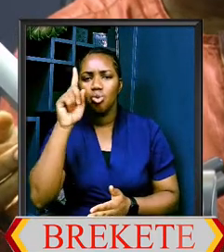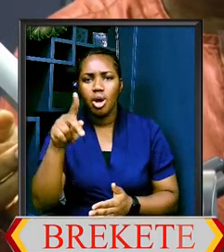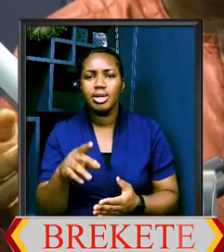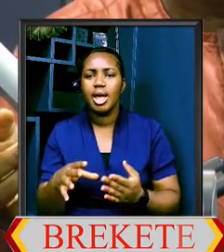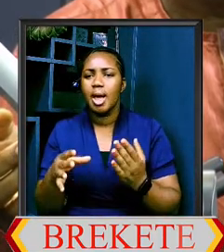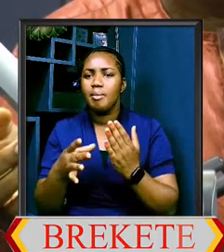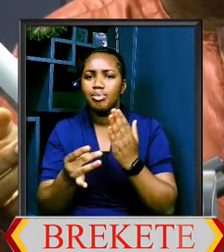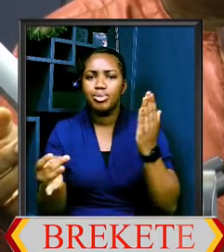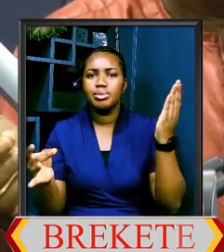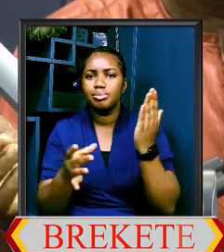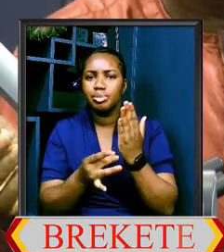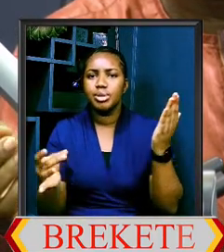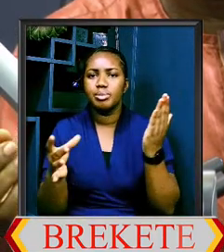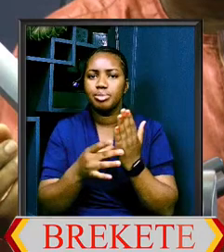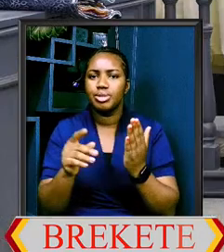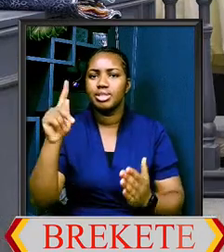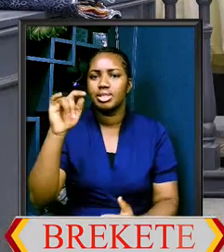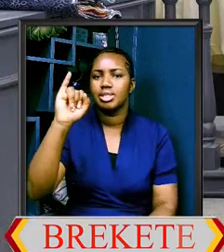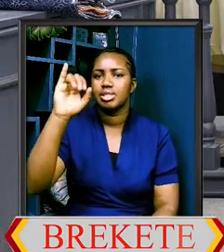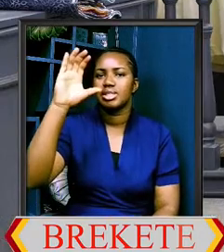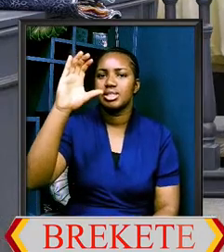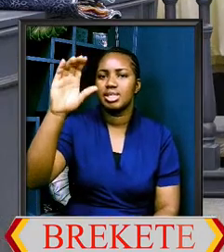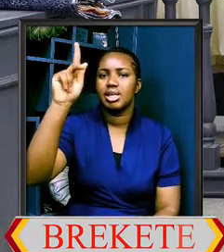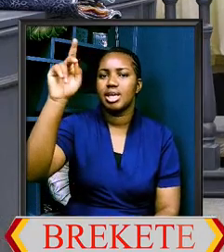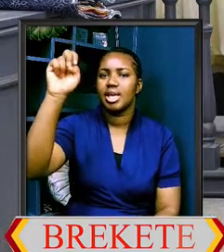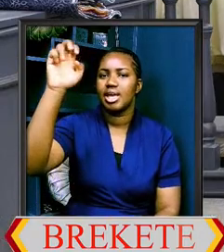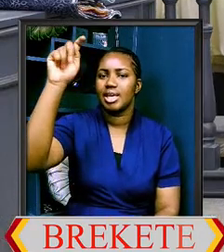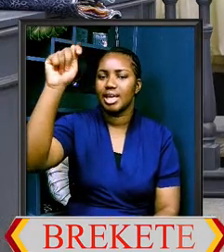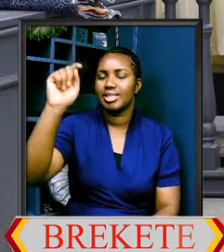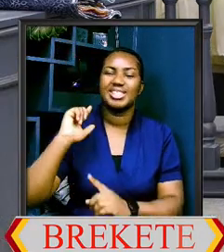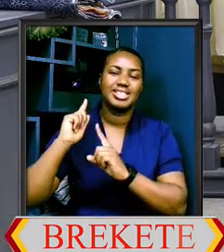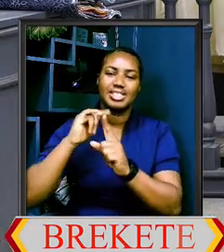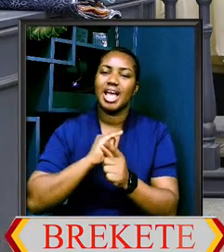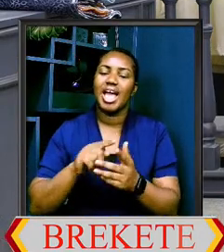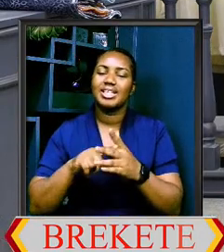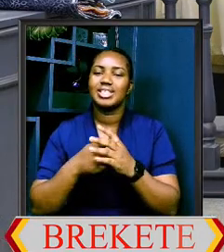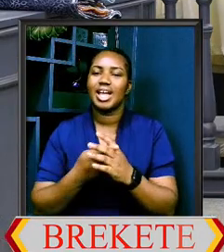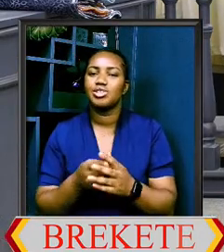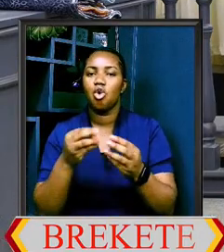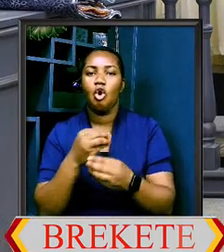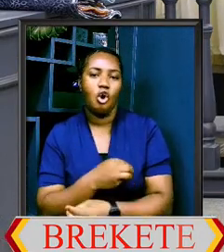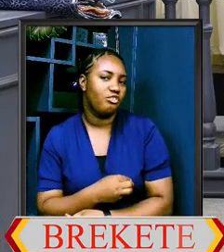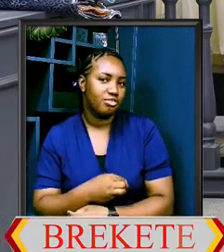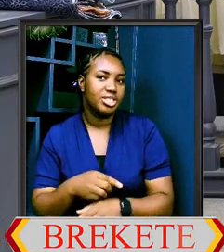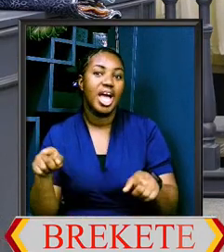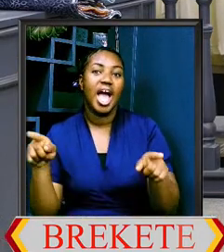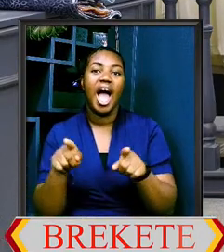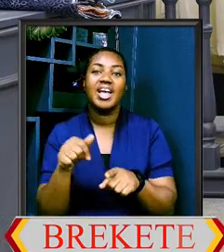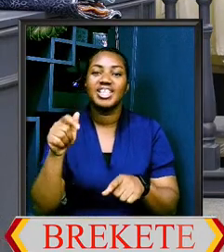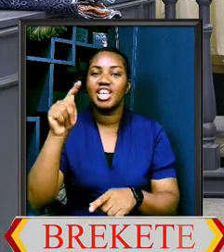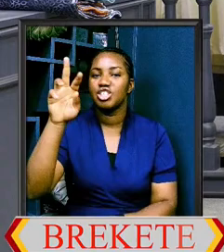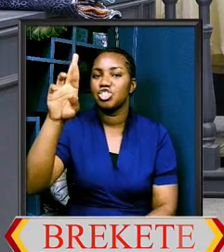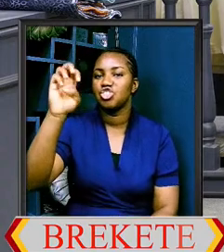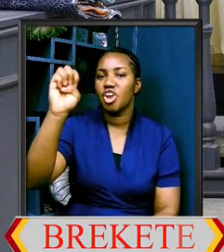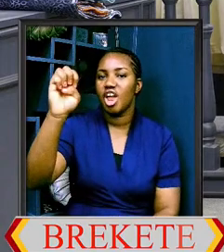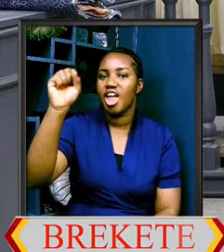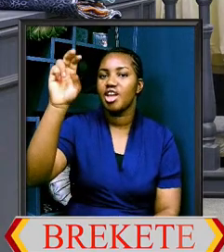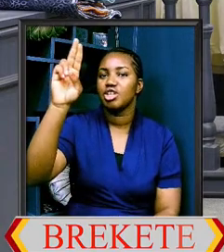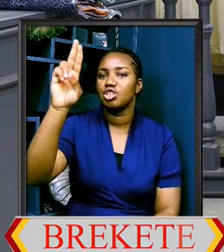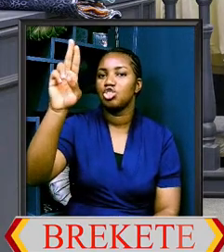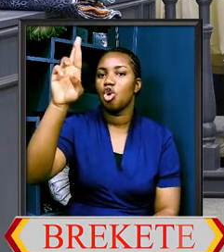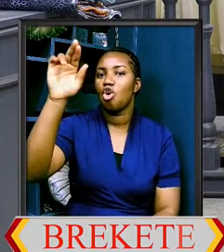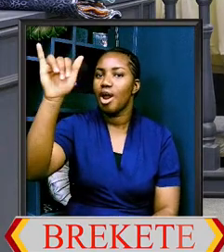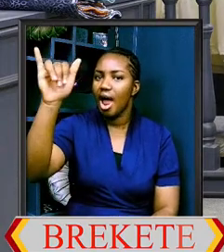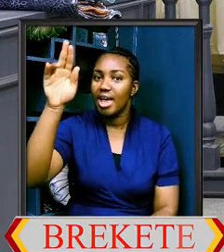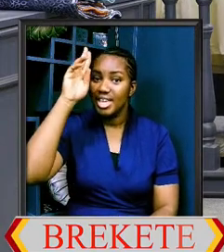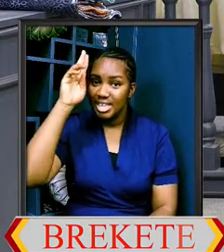ticket since 2009 that we are doing this office. Now, no account. As a treasurer? As a treasurer. Now you can they